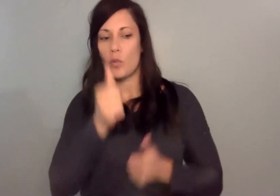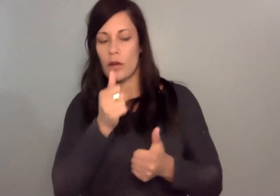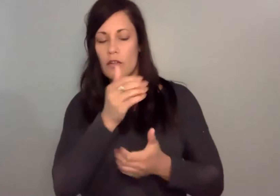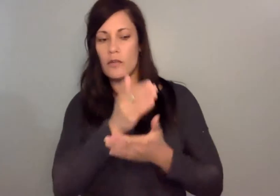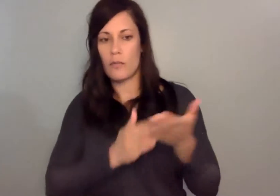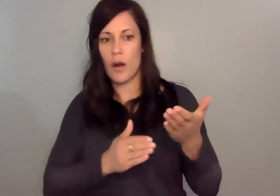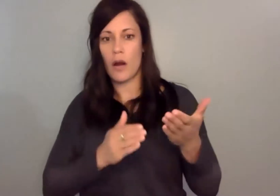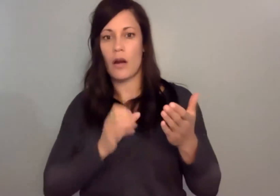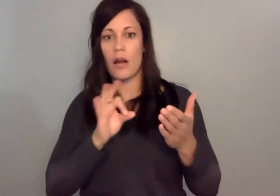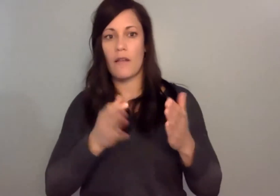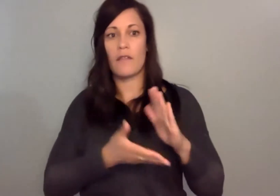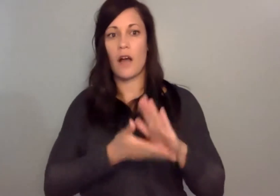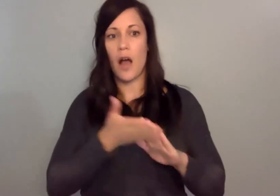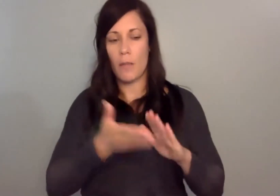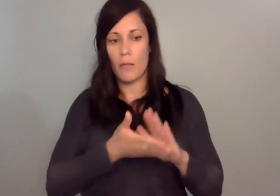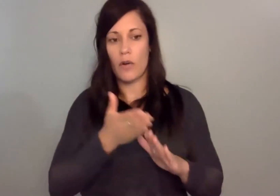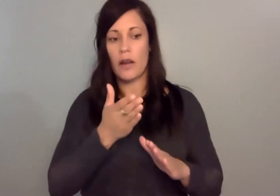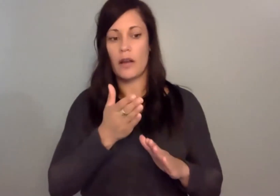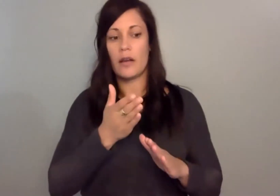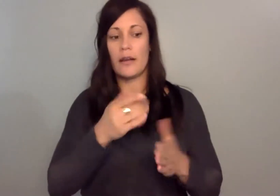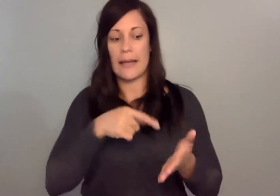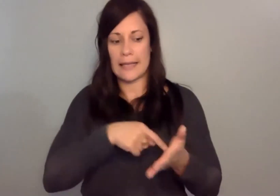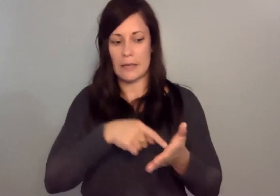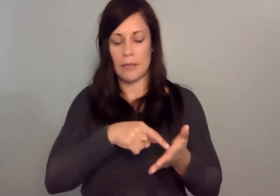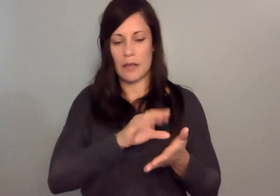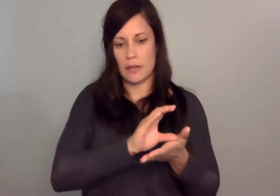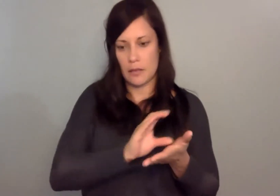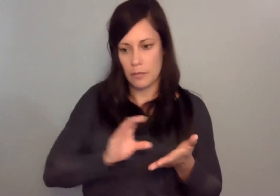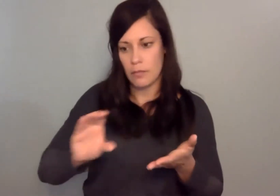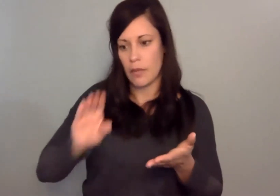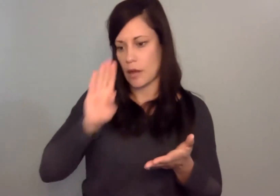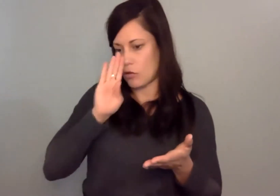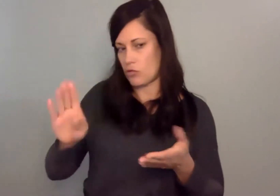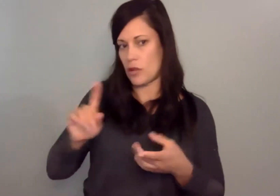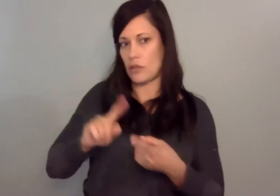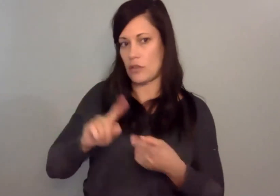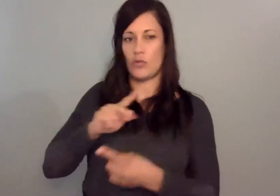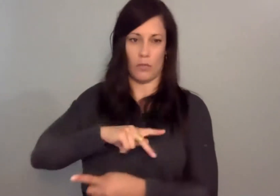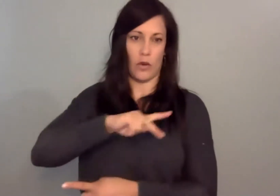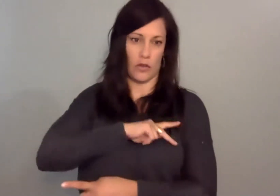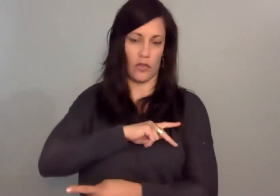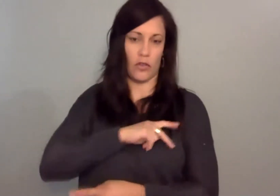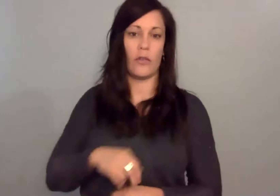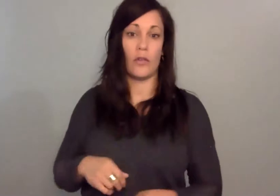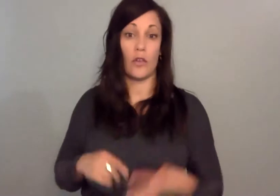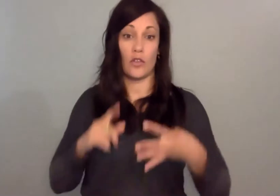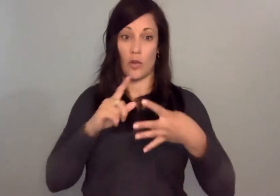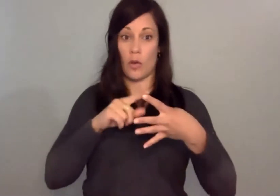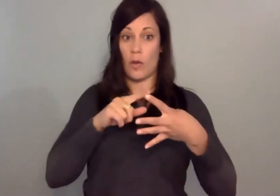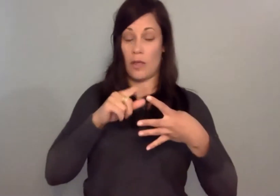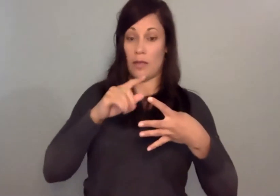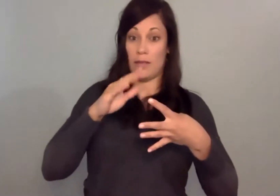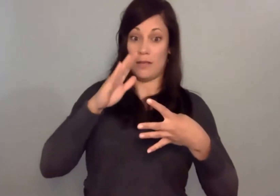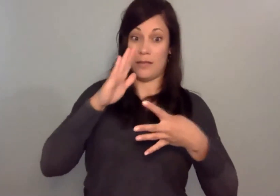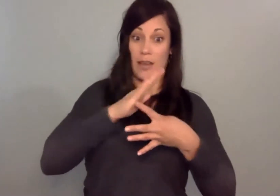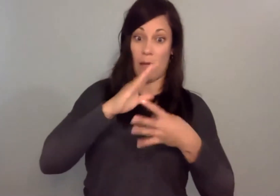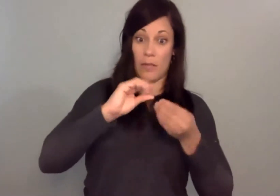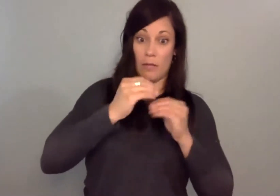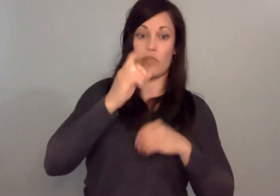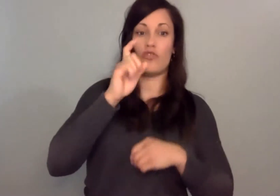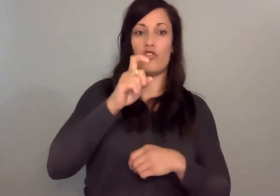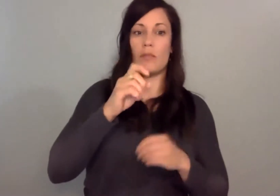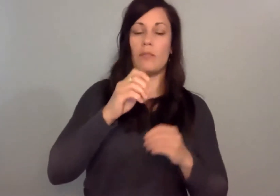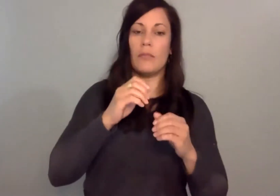expenses go to personnel. So the top number should be bigger than the fourth number.